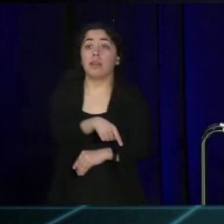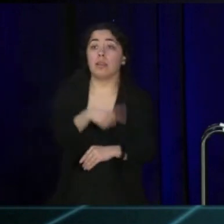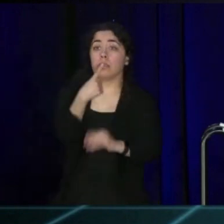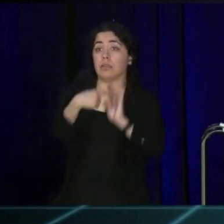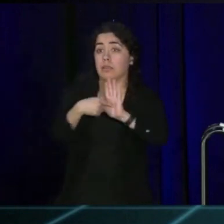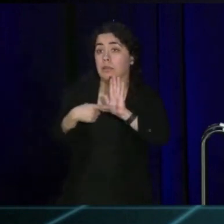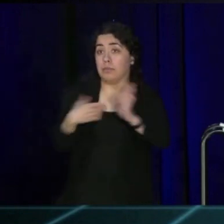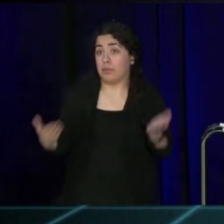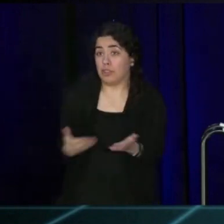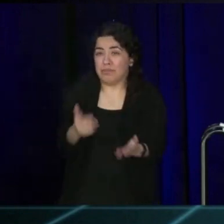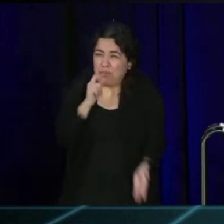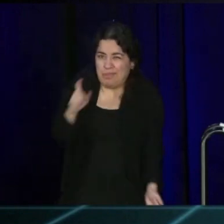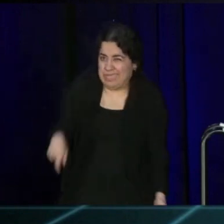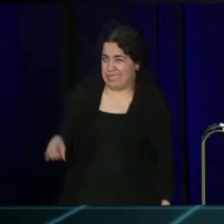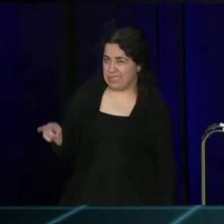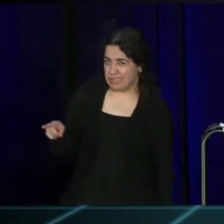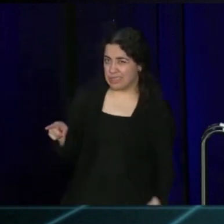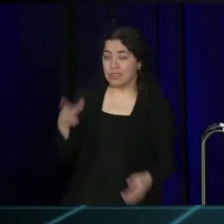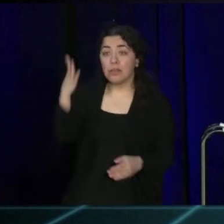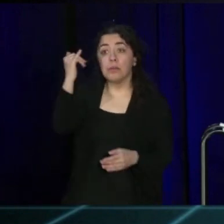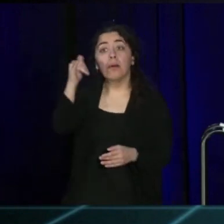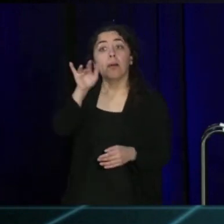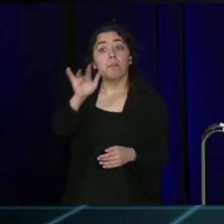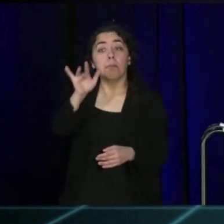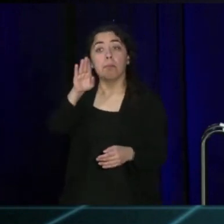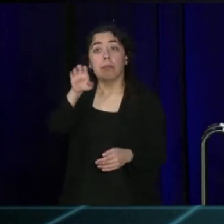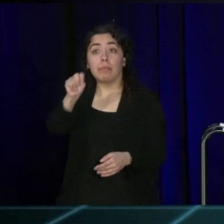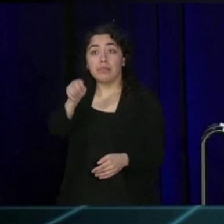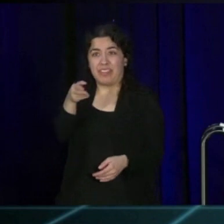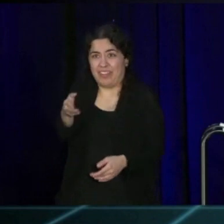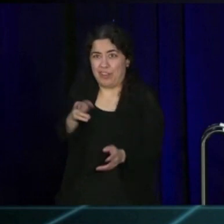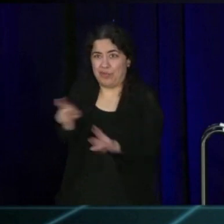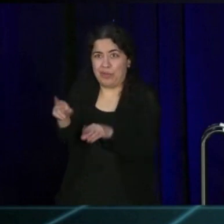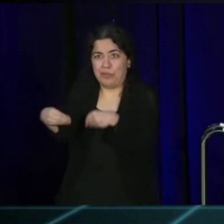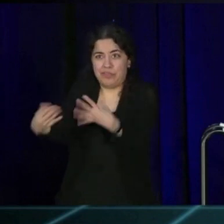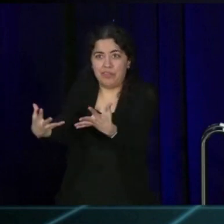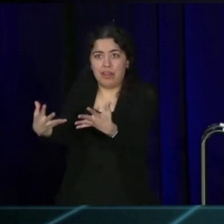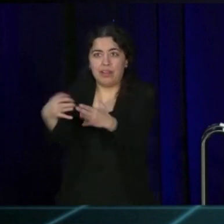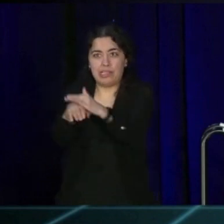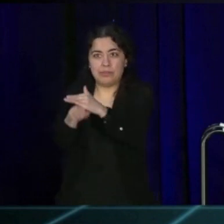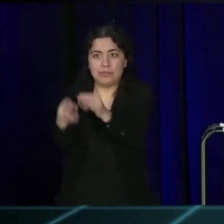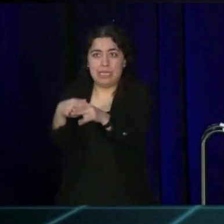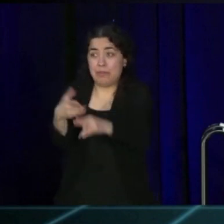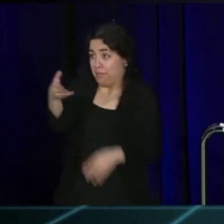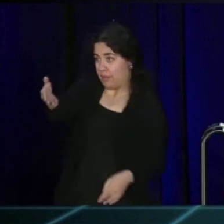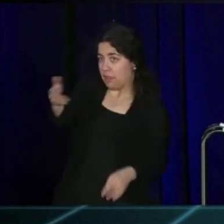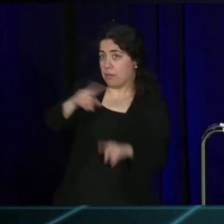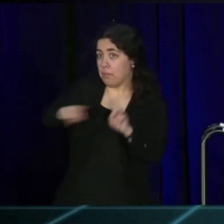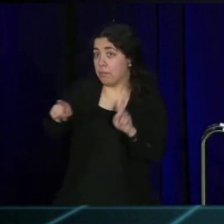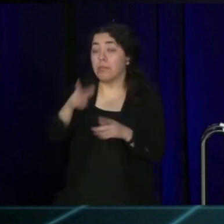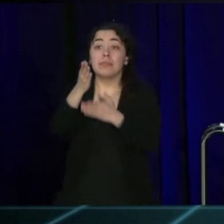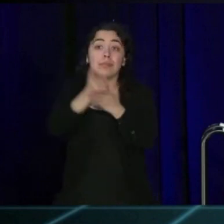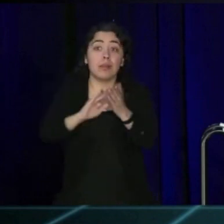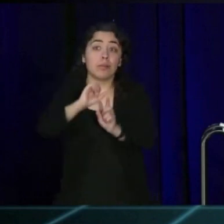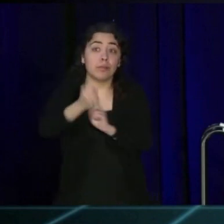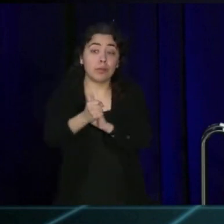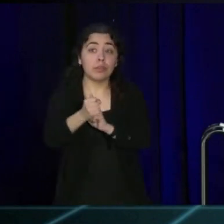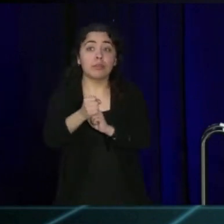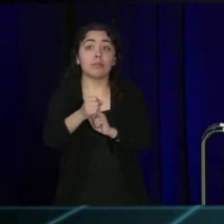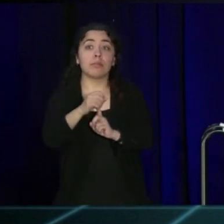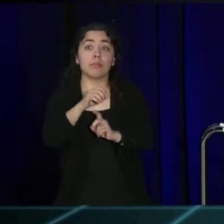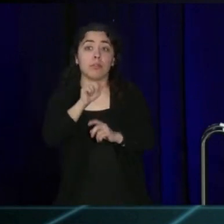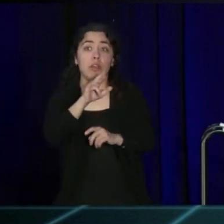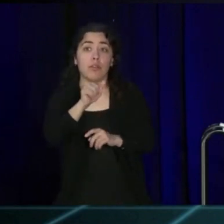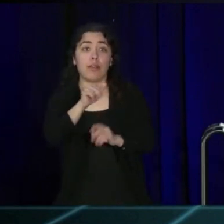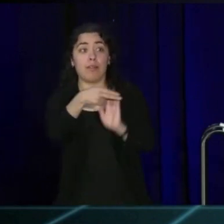not necessary, because button contents are already providing an accessible name. But in some cases, it actually can be quite harmful,